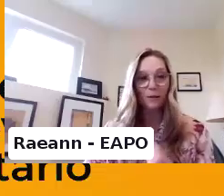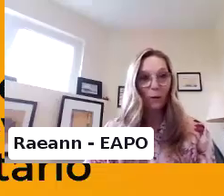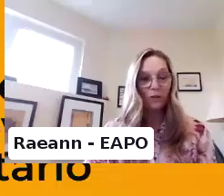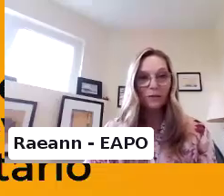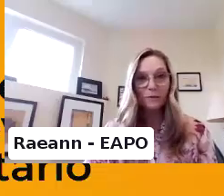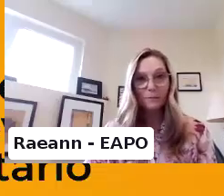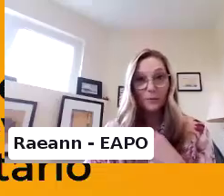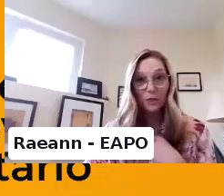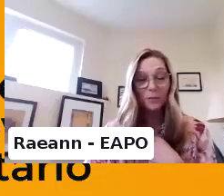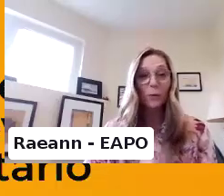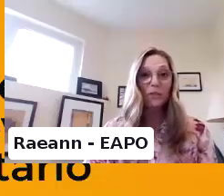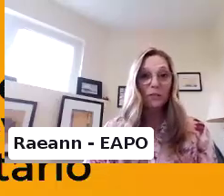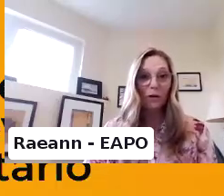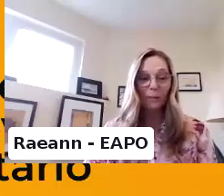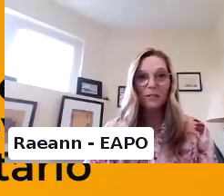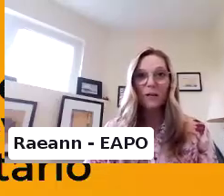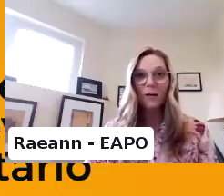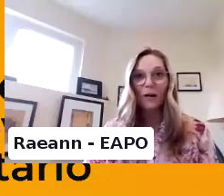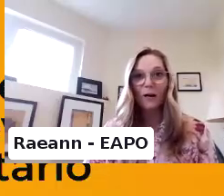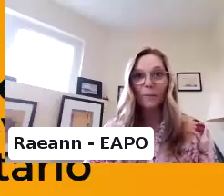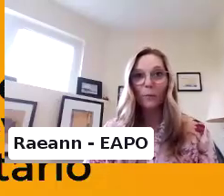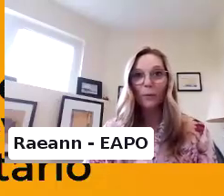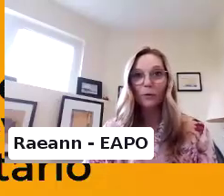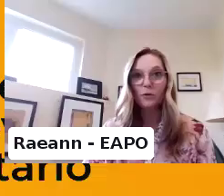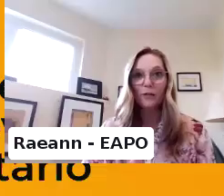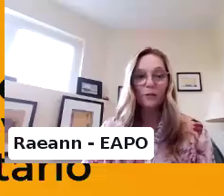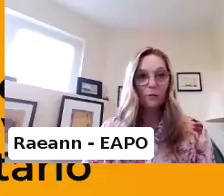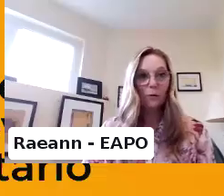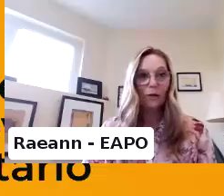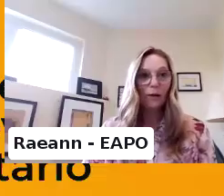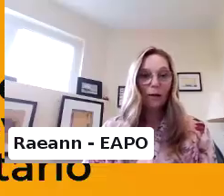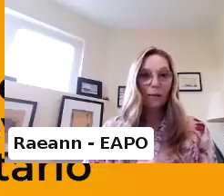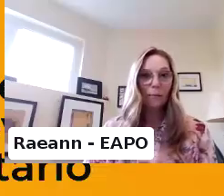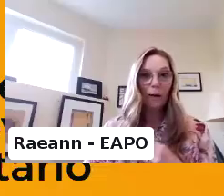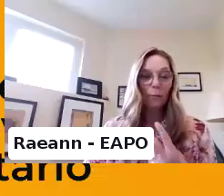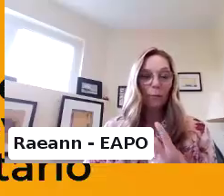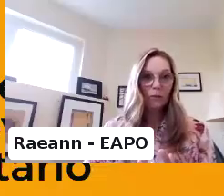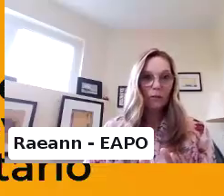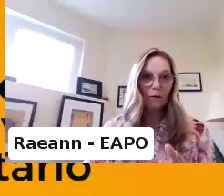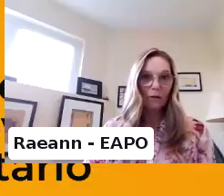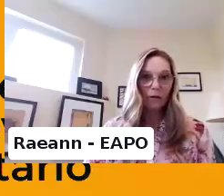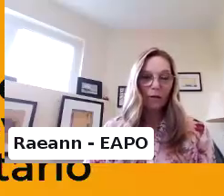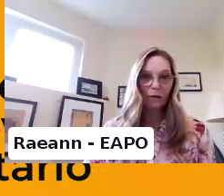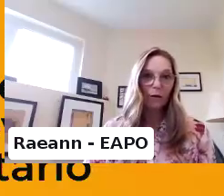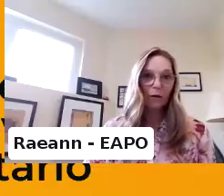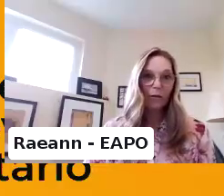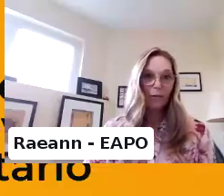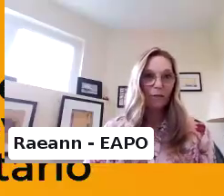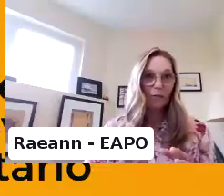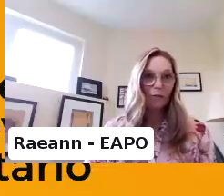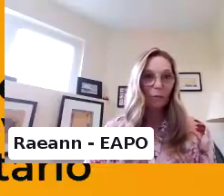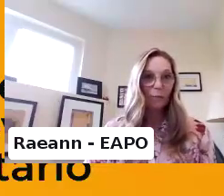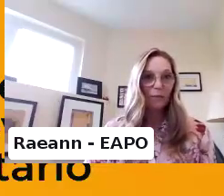people's questions and comments. We will try to I will post all the